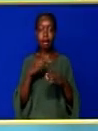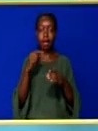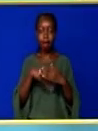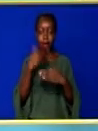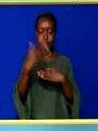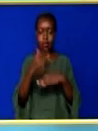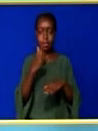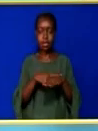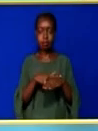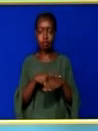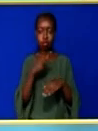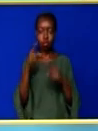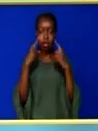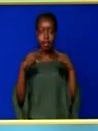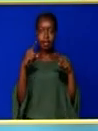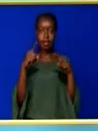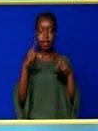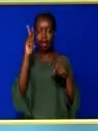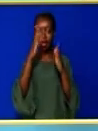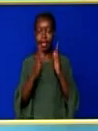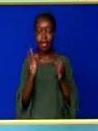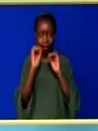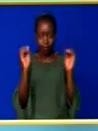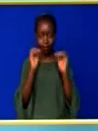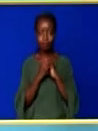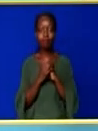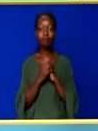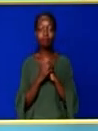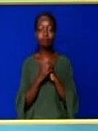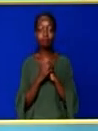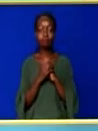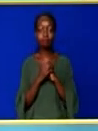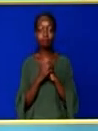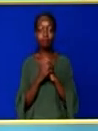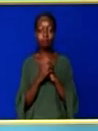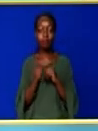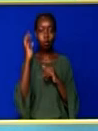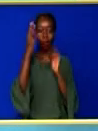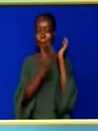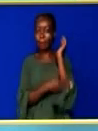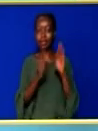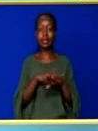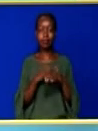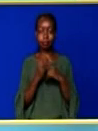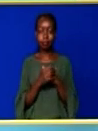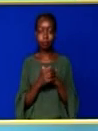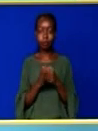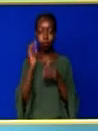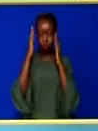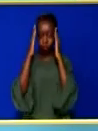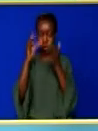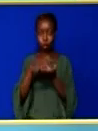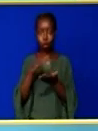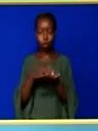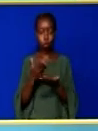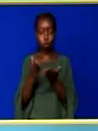you are declared non-citizen of Kenya. That would be the worst moment. Yes. So we look at these conditions. What is it that